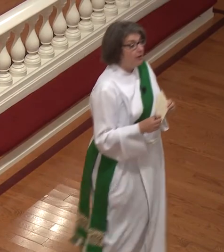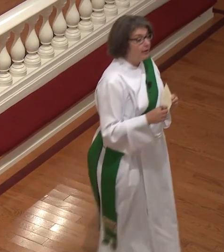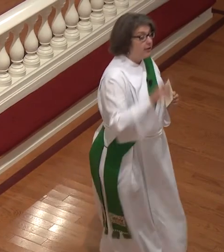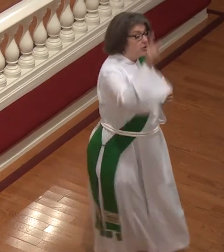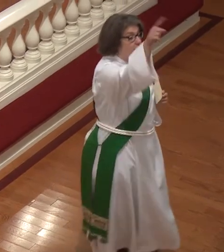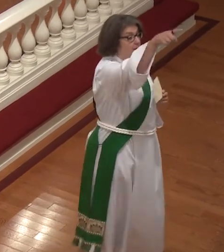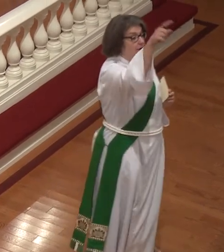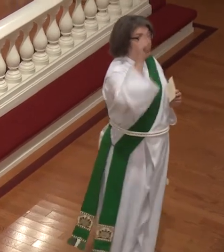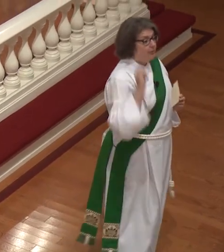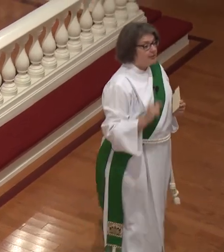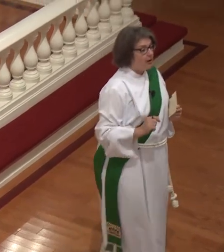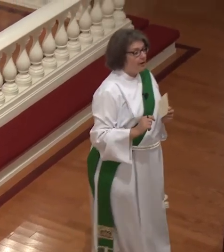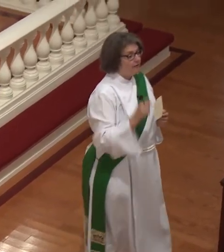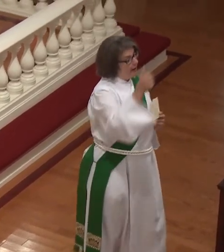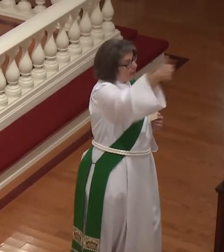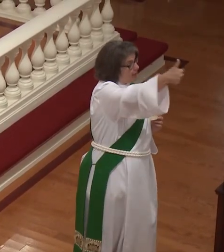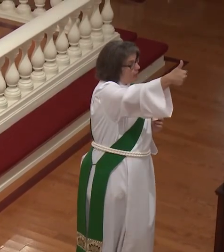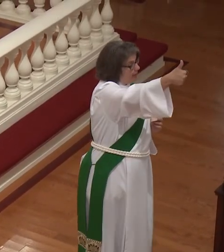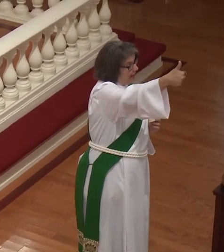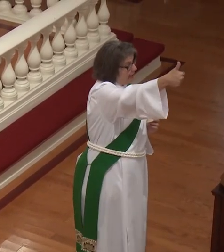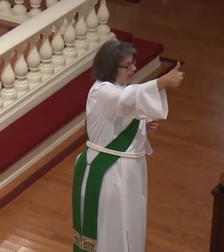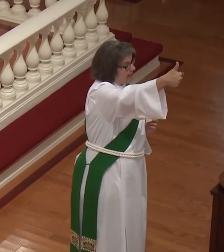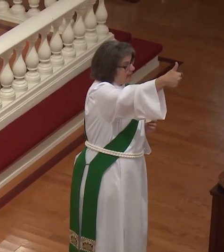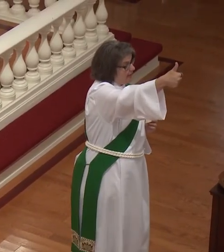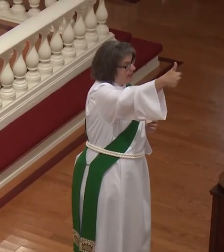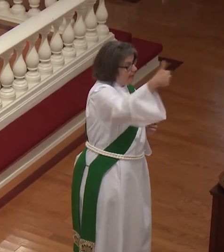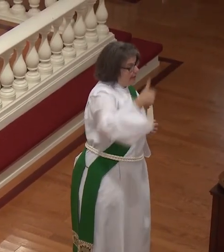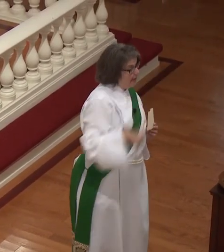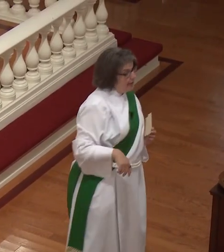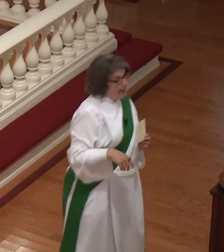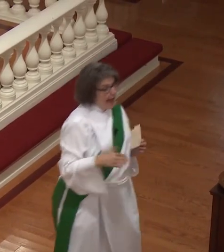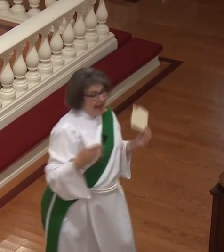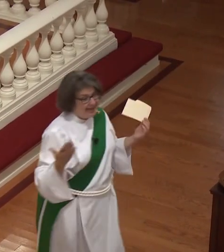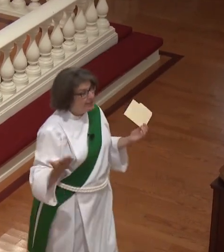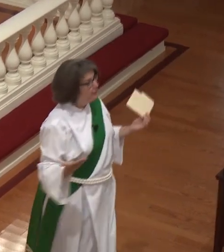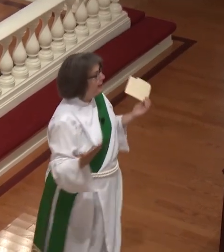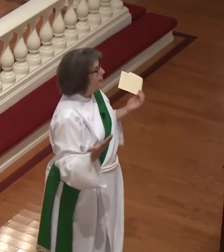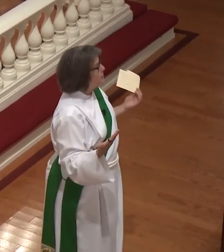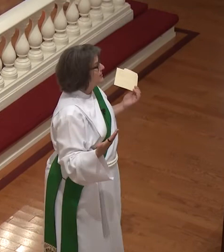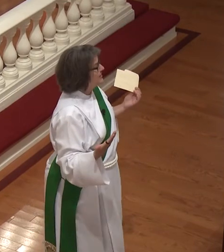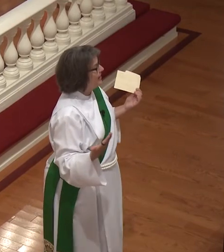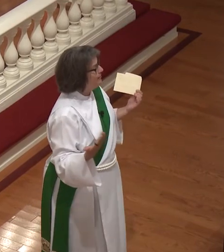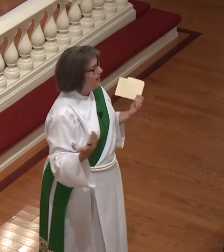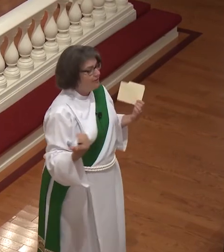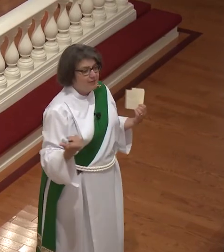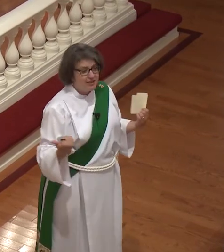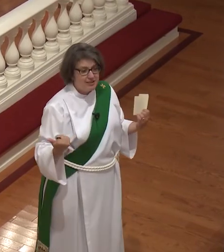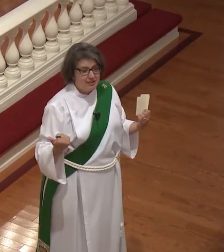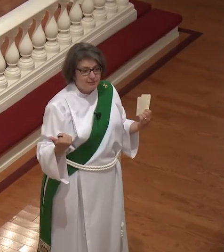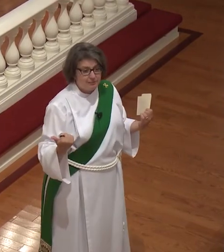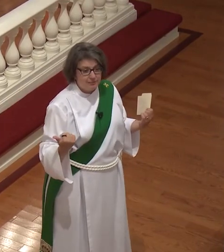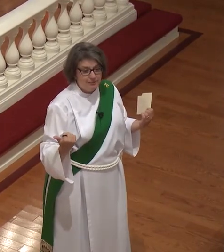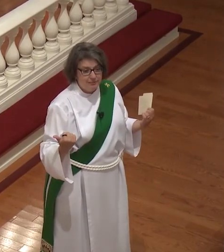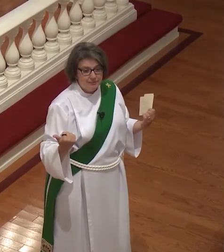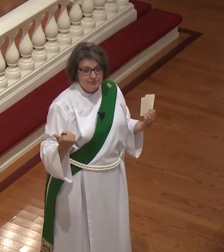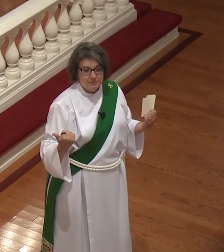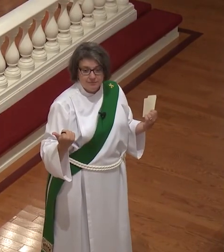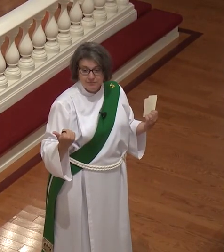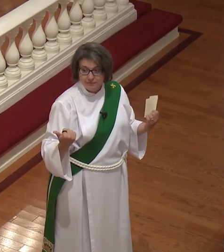Ann Harnish, who is our flower coordinator. Thank you, Ann. Any other announcements that I may have missed?